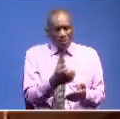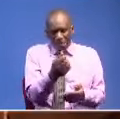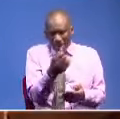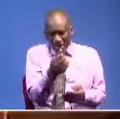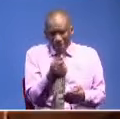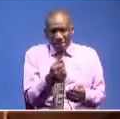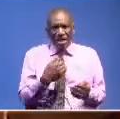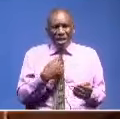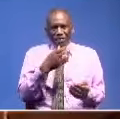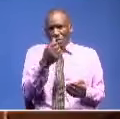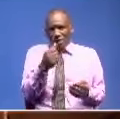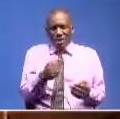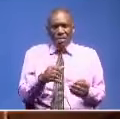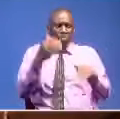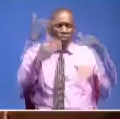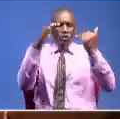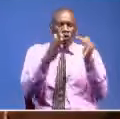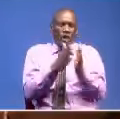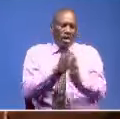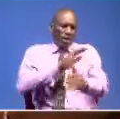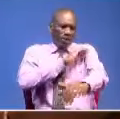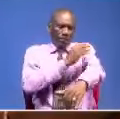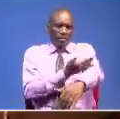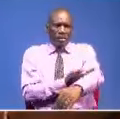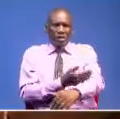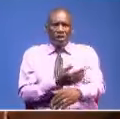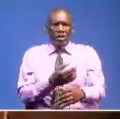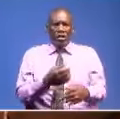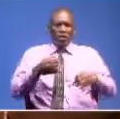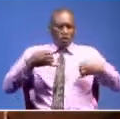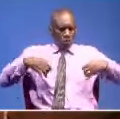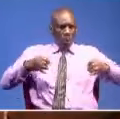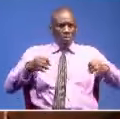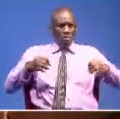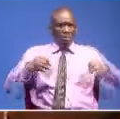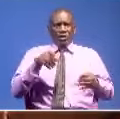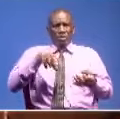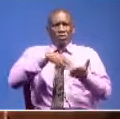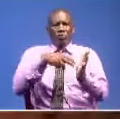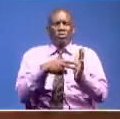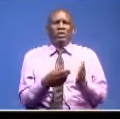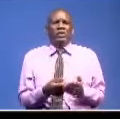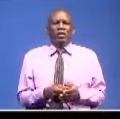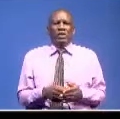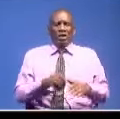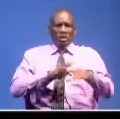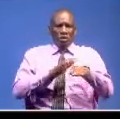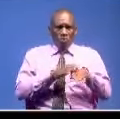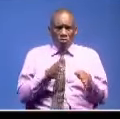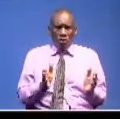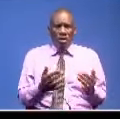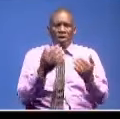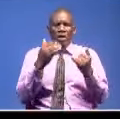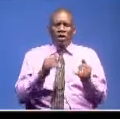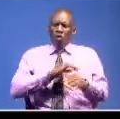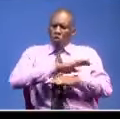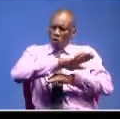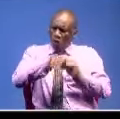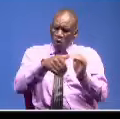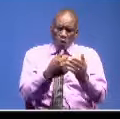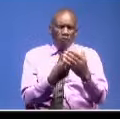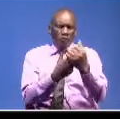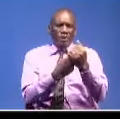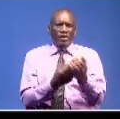expertise, and capacity to deliver these projects efficiently. Now, every